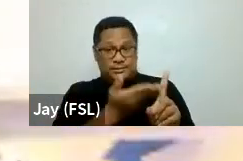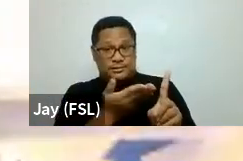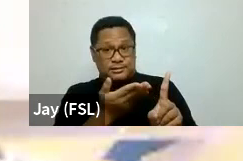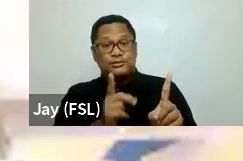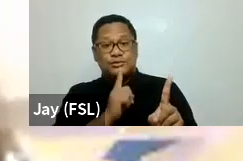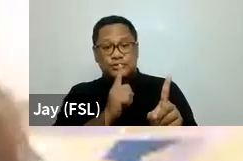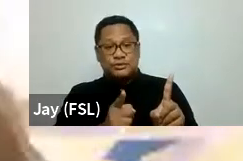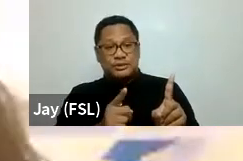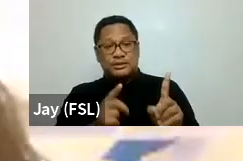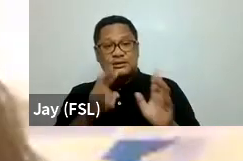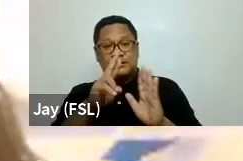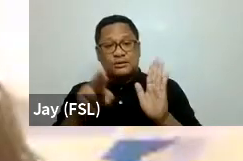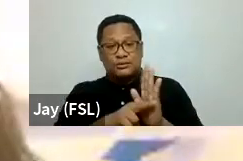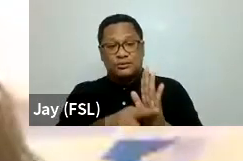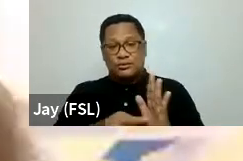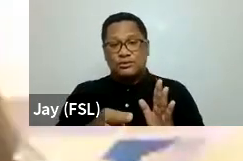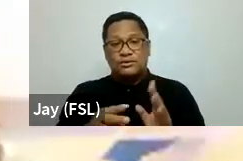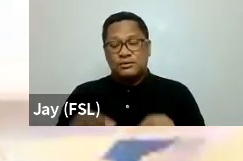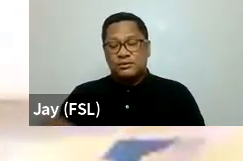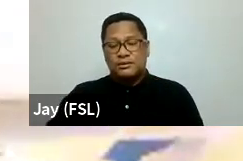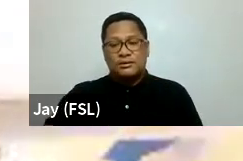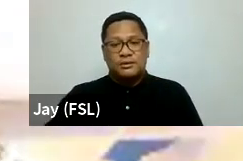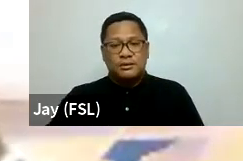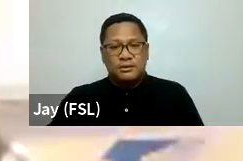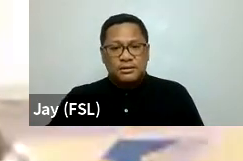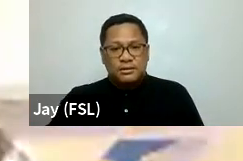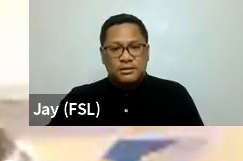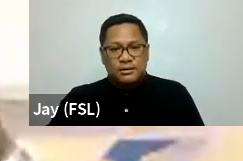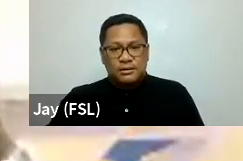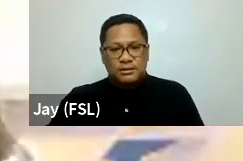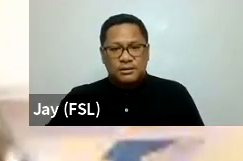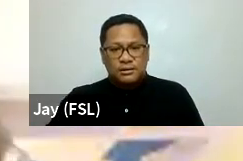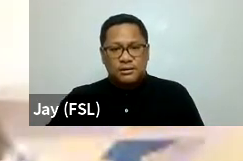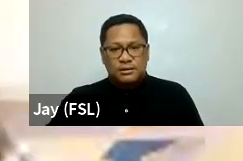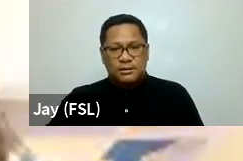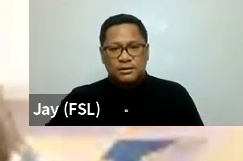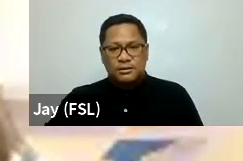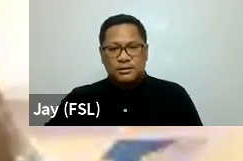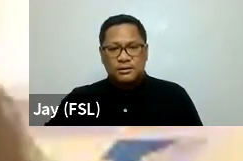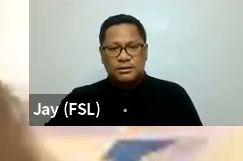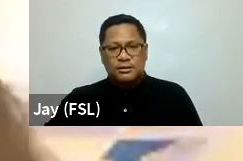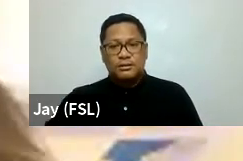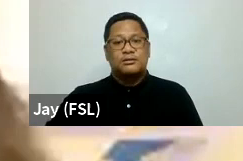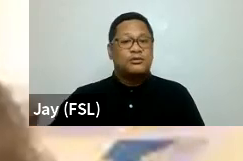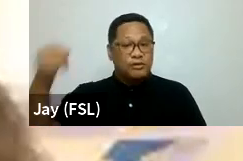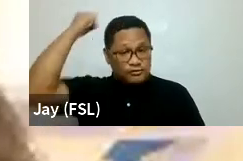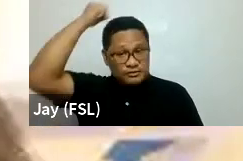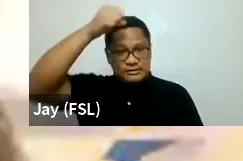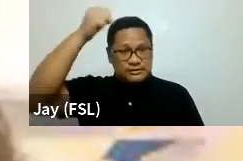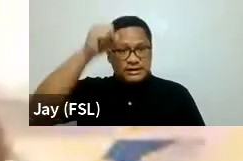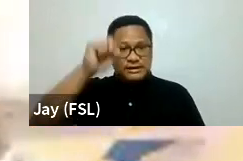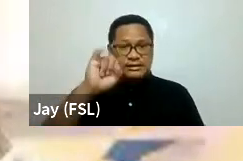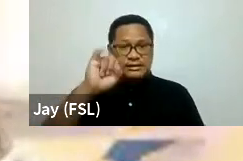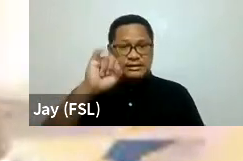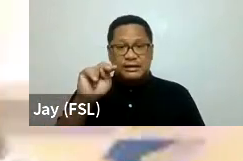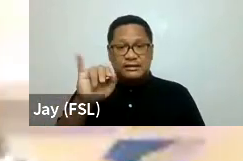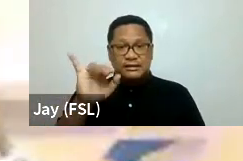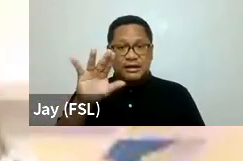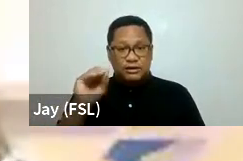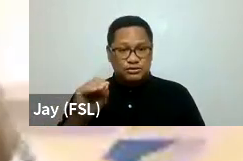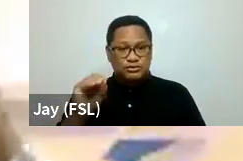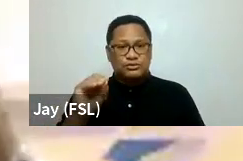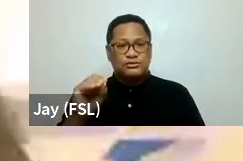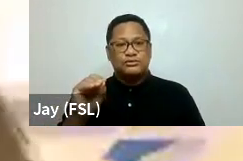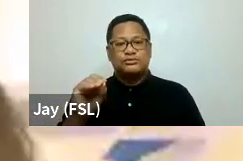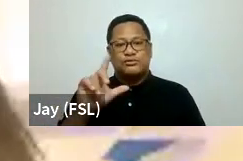he is playing in the role for cinema, the role of Saint Ignatius de Loyola, the founder of the Society of